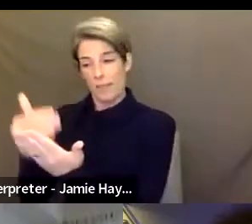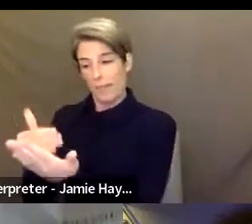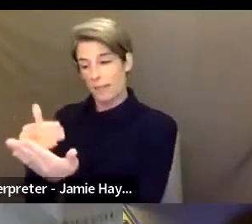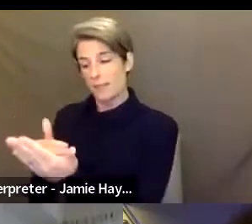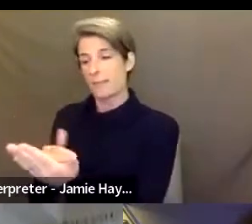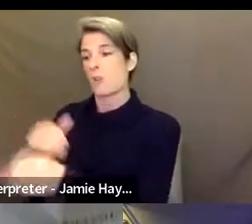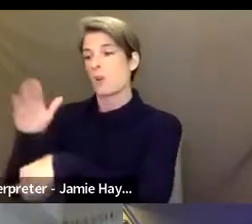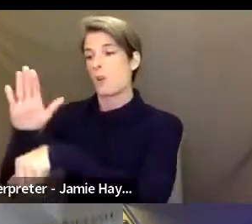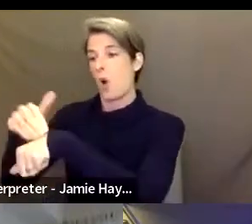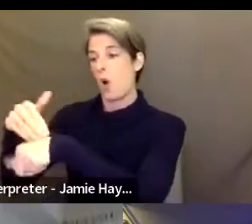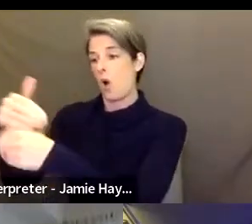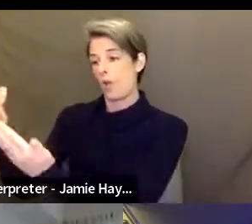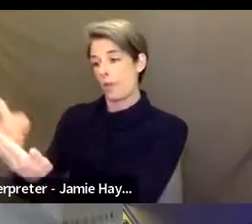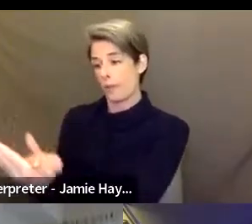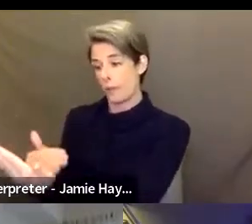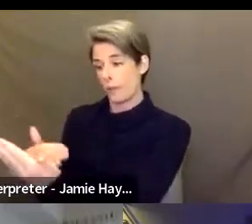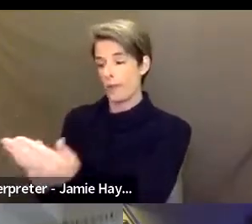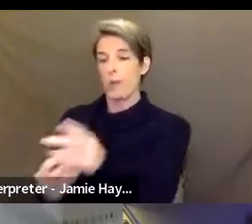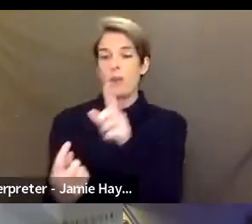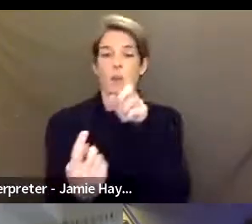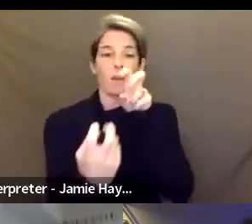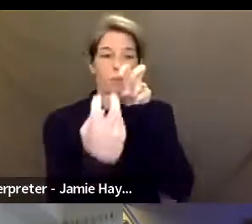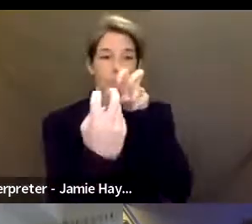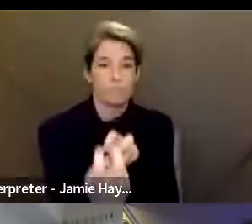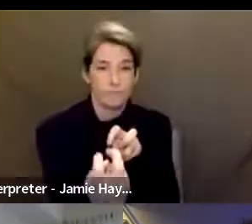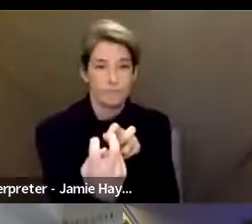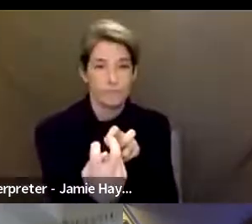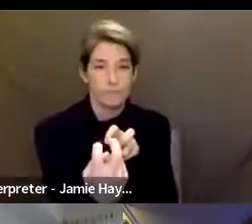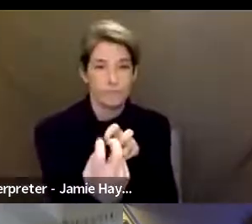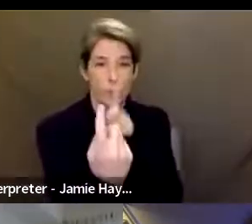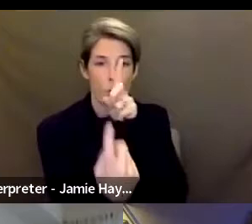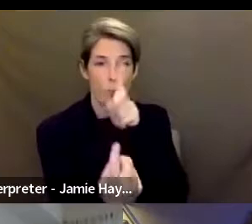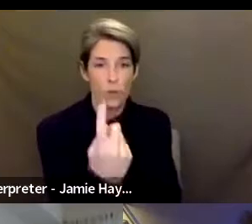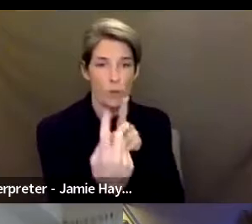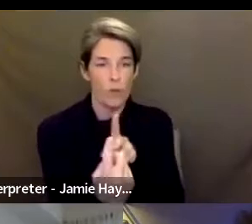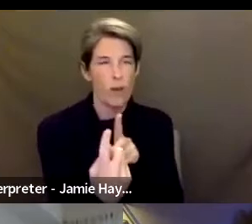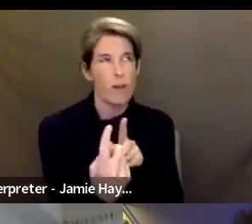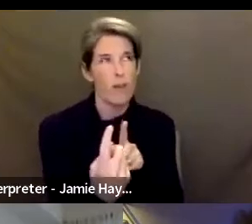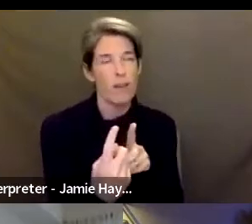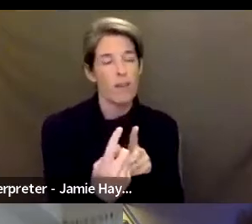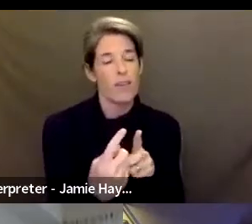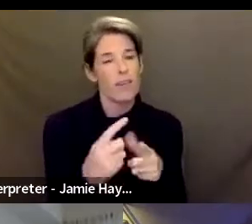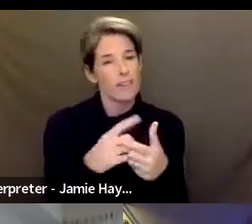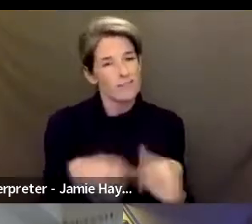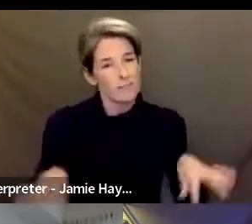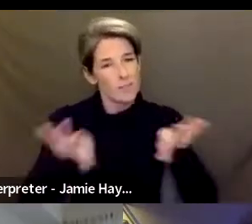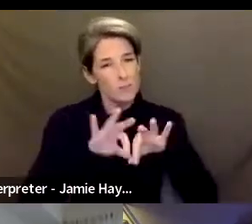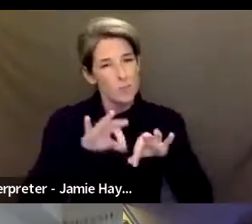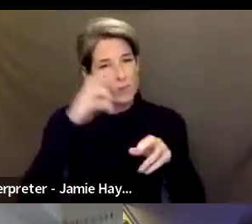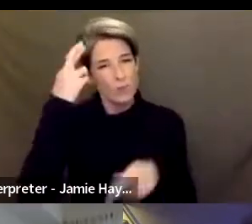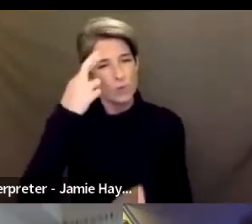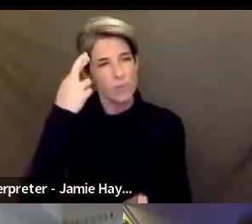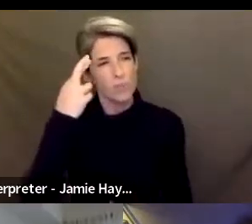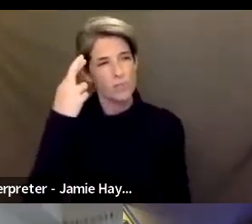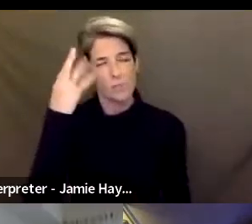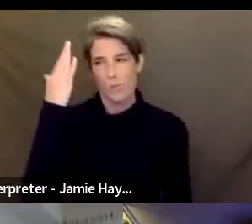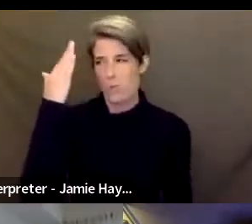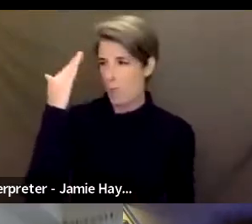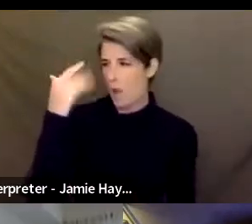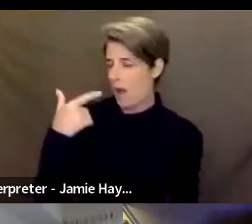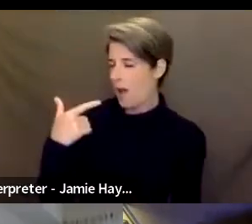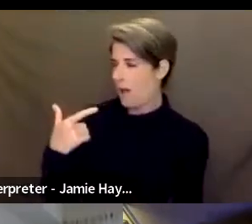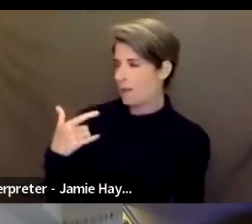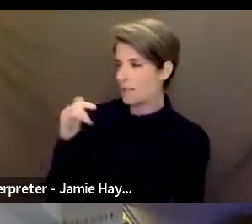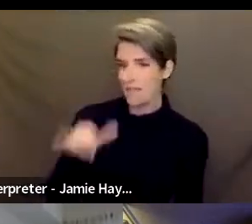the process. And then you have to stop yourself. It's like, what am I doing here? Why am I doing this? I have to go back